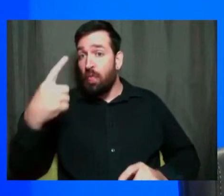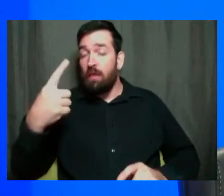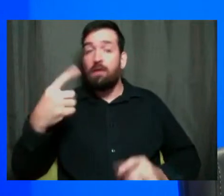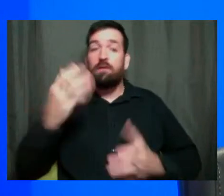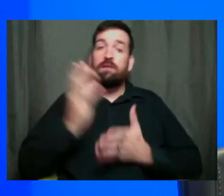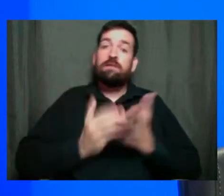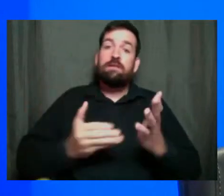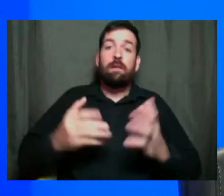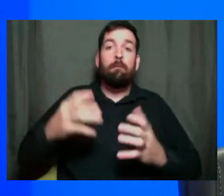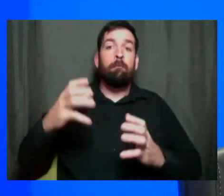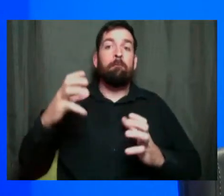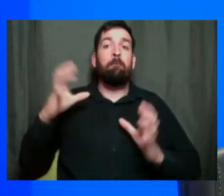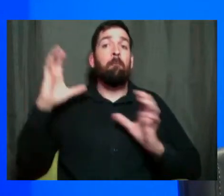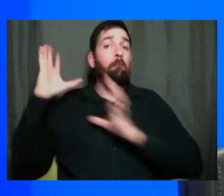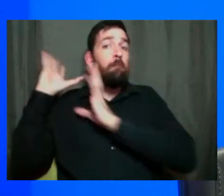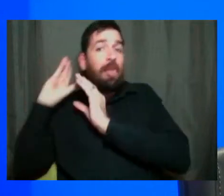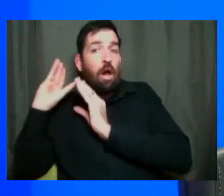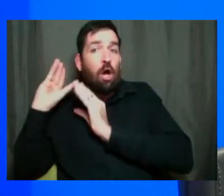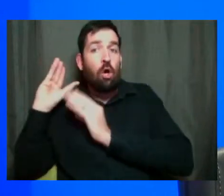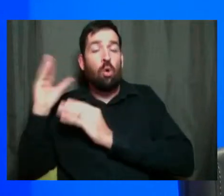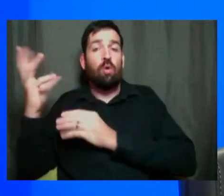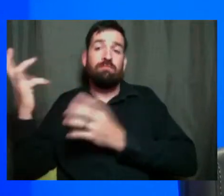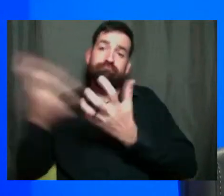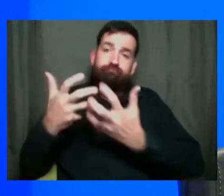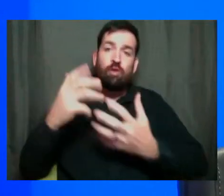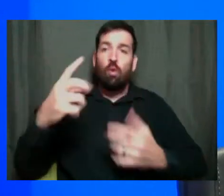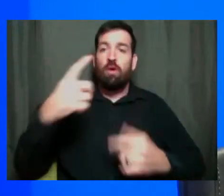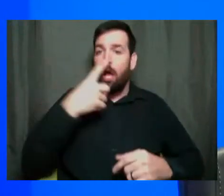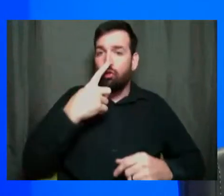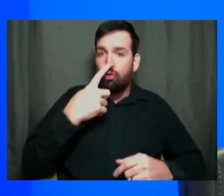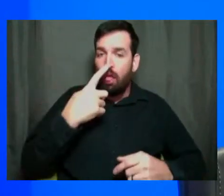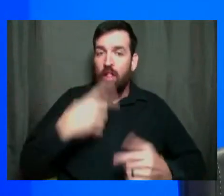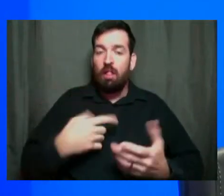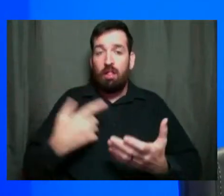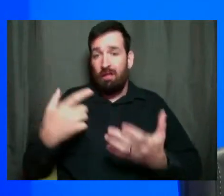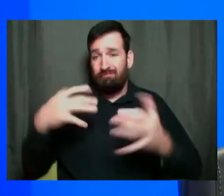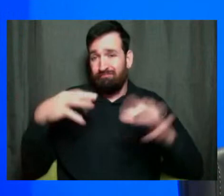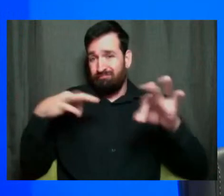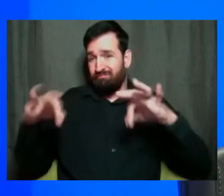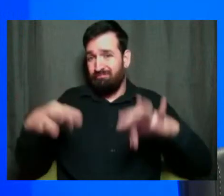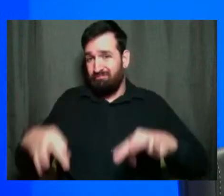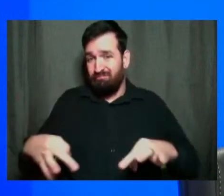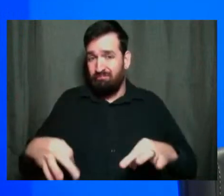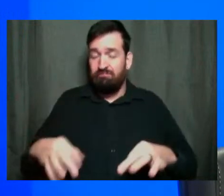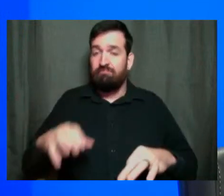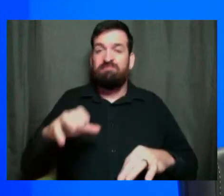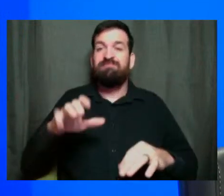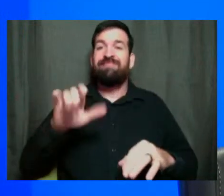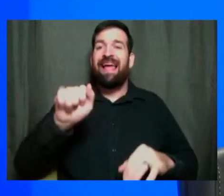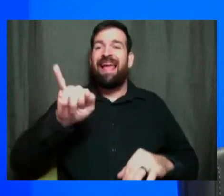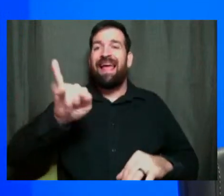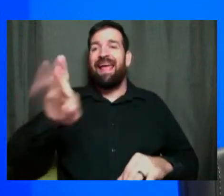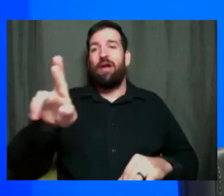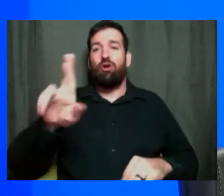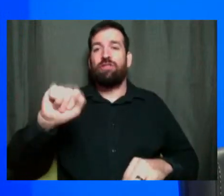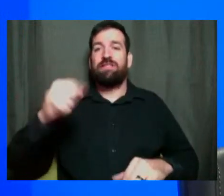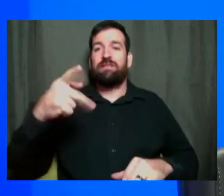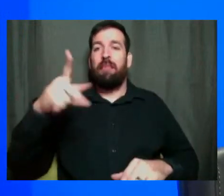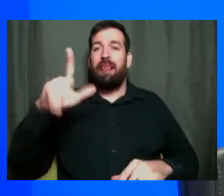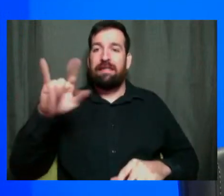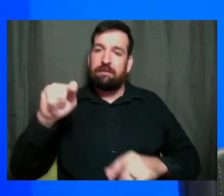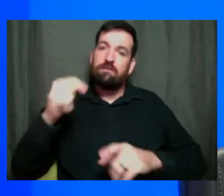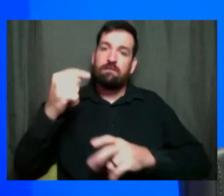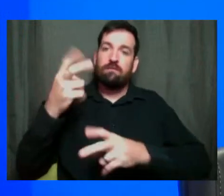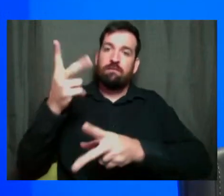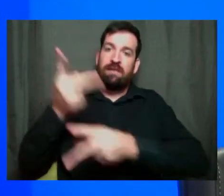nostril. Very simple. It's nothing. I explain it to patients. It's kind of an air splint for the airway. It keeps your throat from collapsing. It uses air